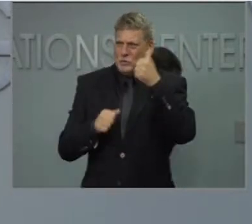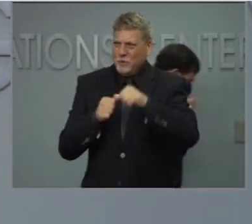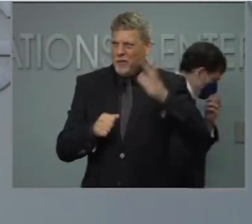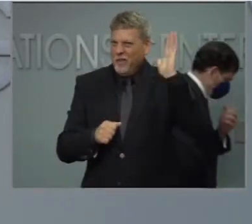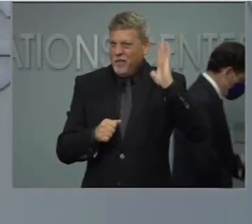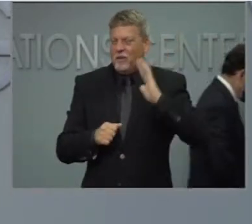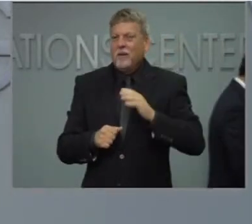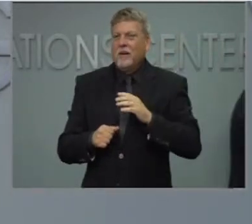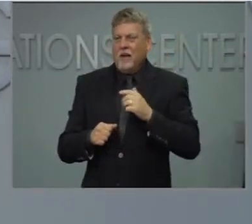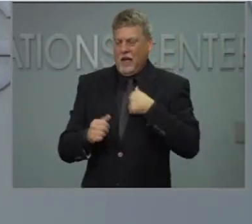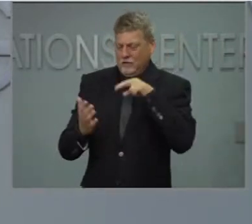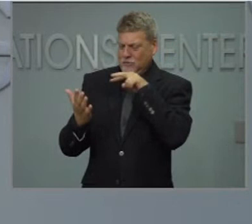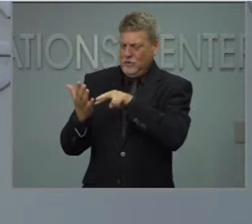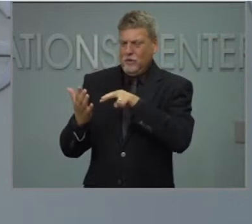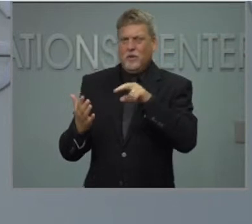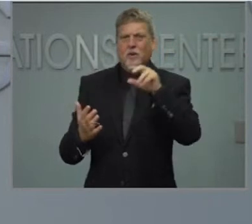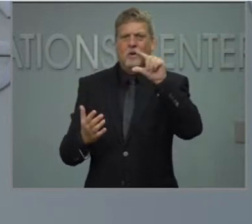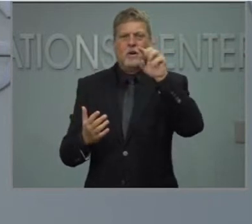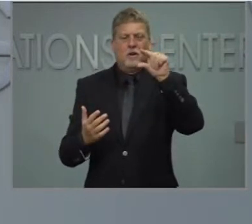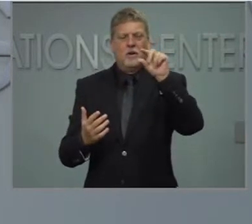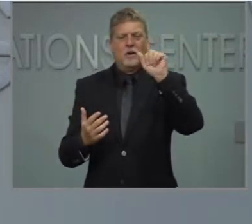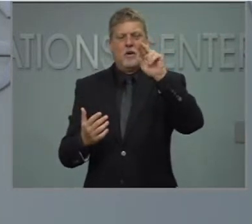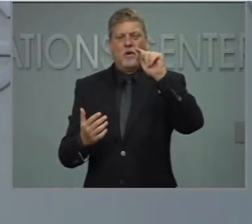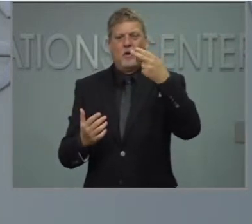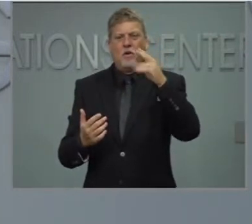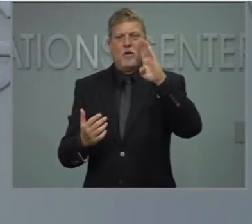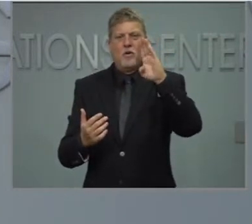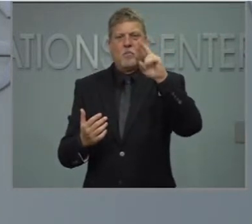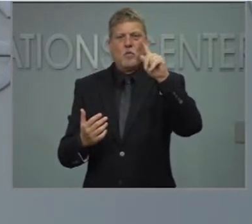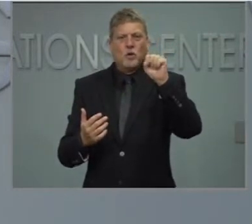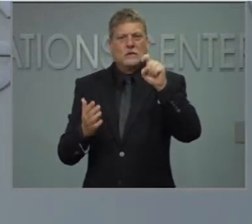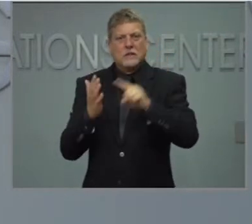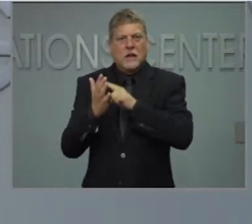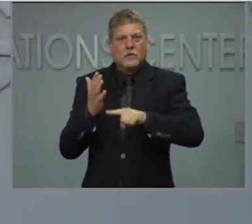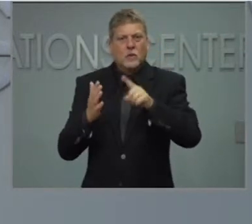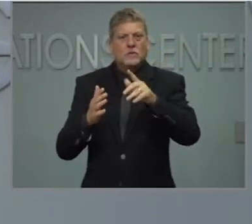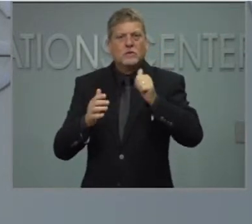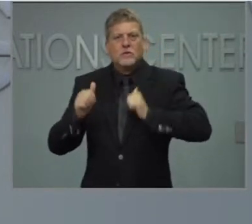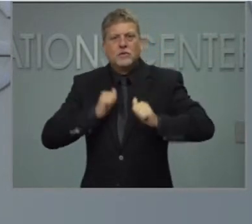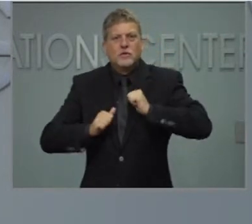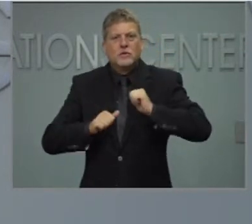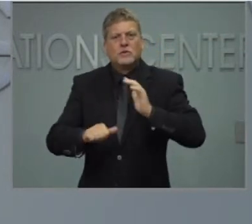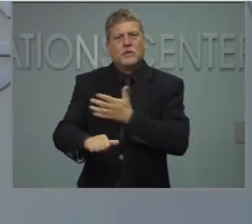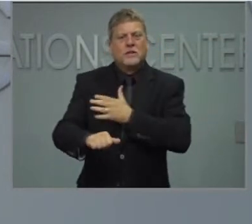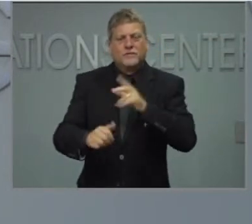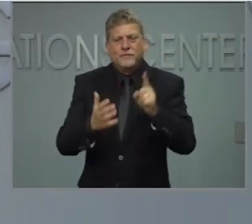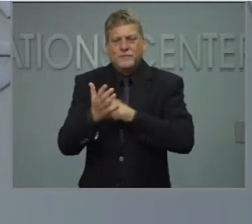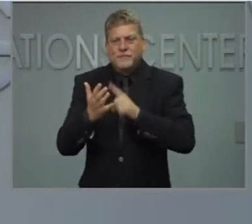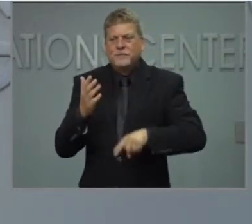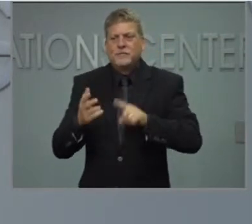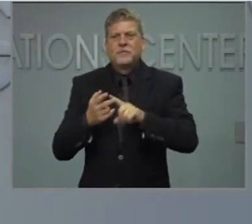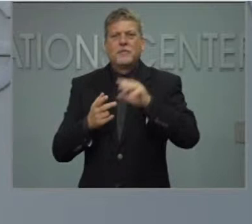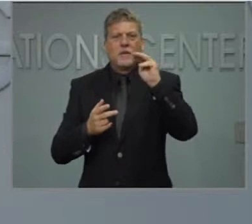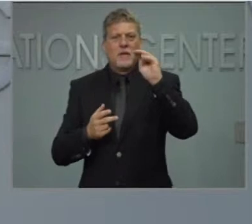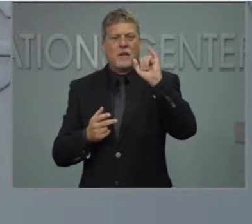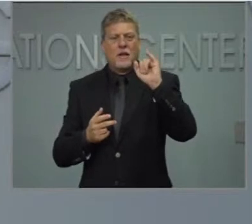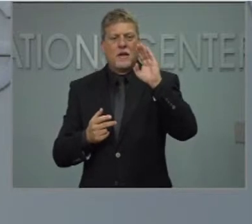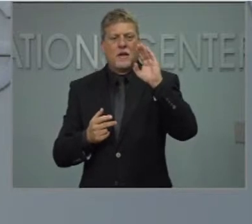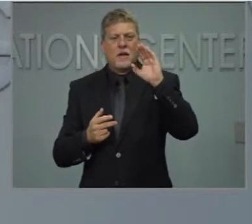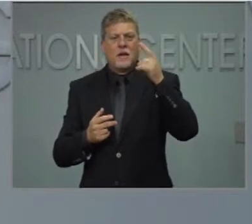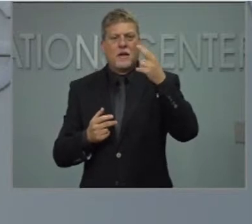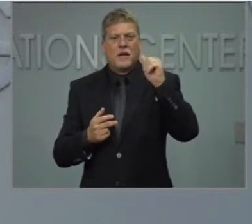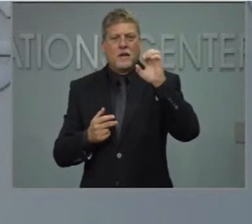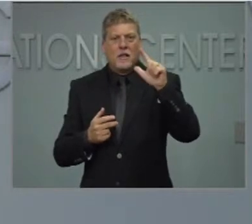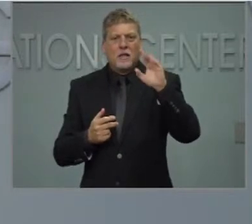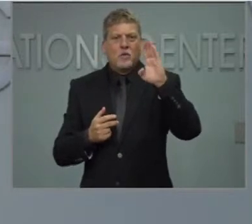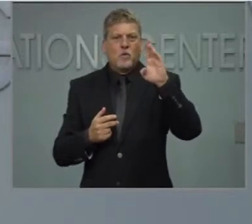in Charlotte. We had Michael Bublé cancel a concert, reschedule a concert. Although now we have someone here talking about concerts going